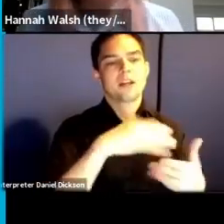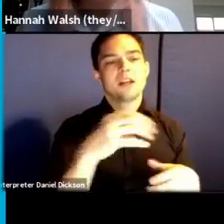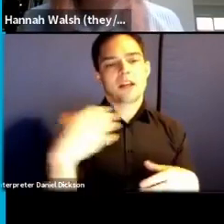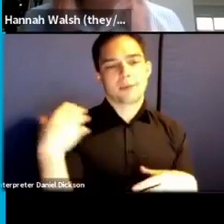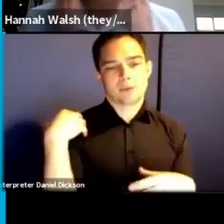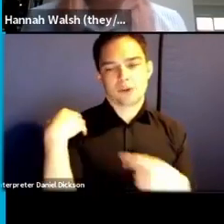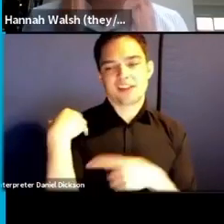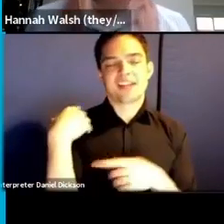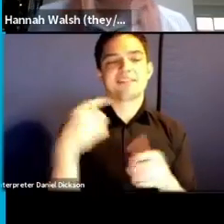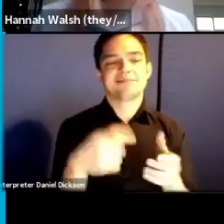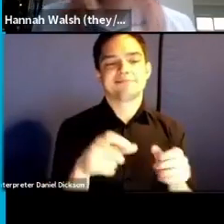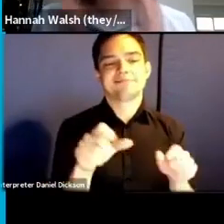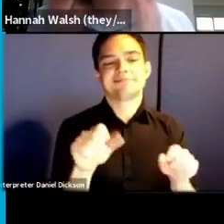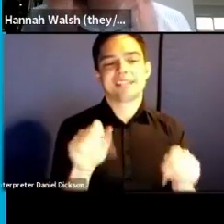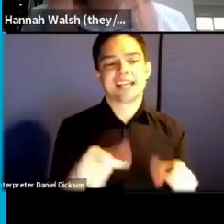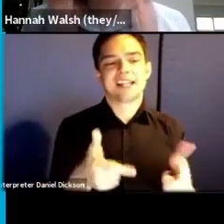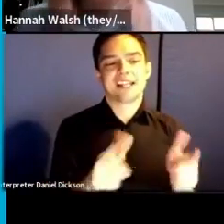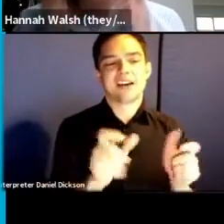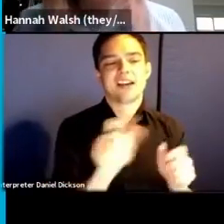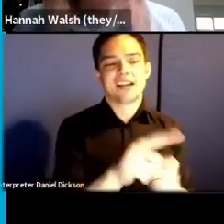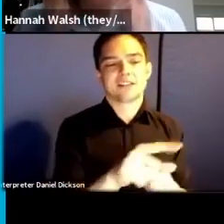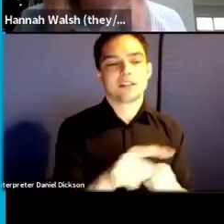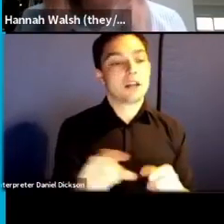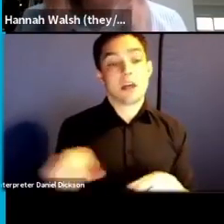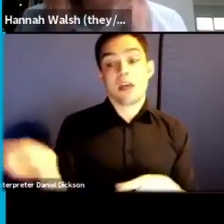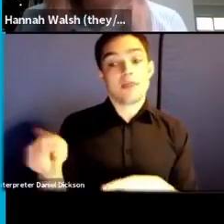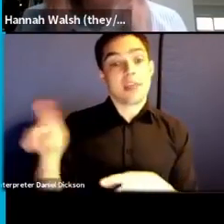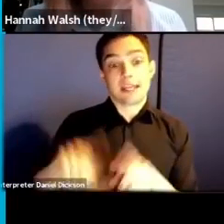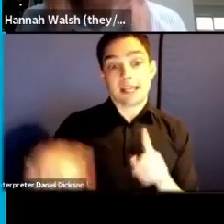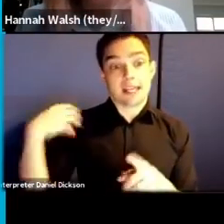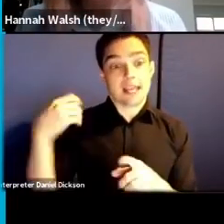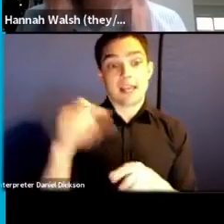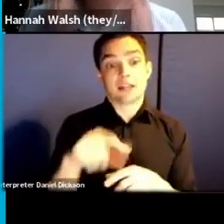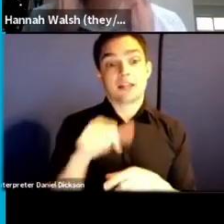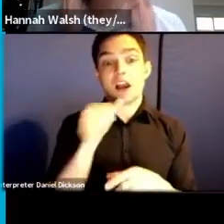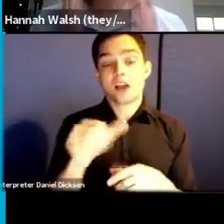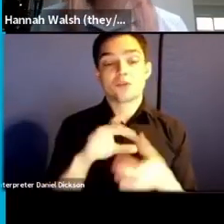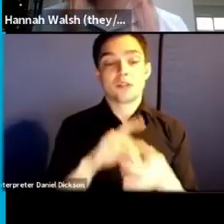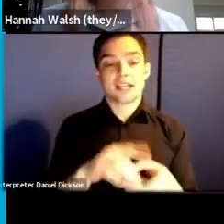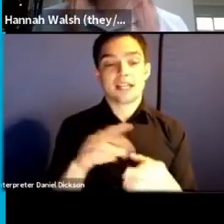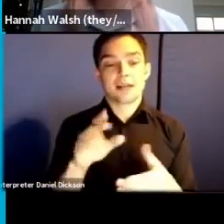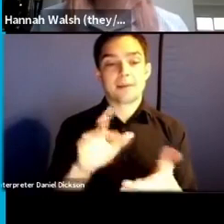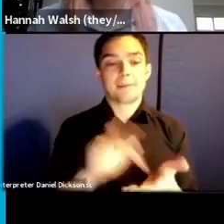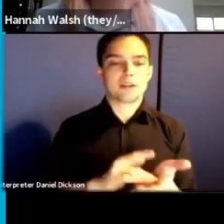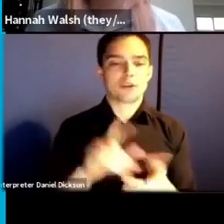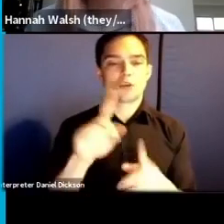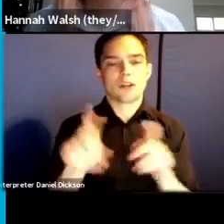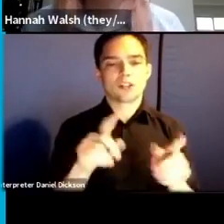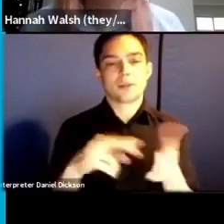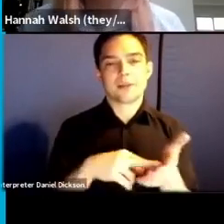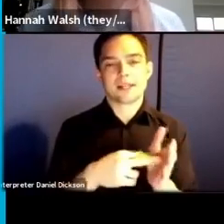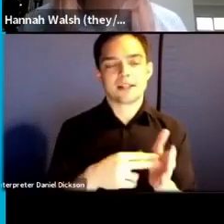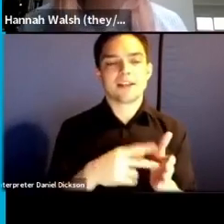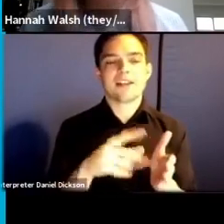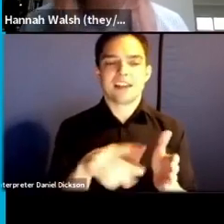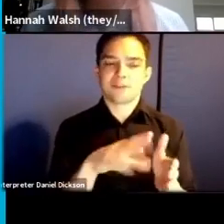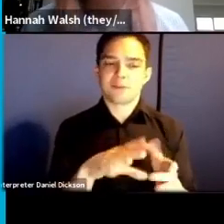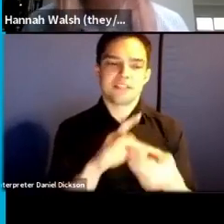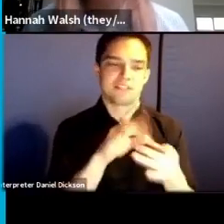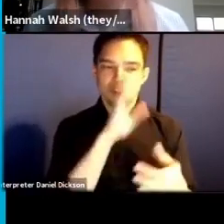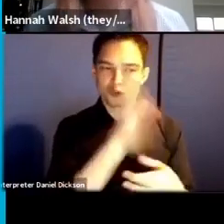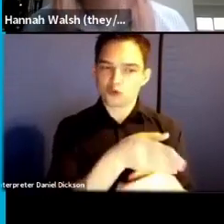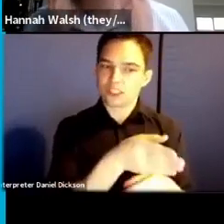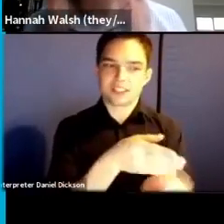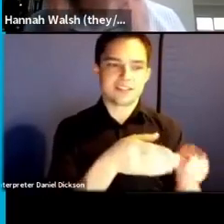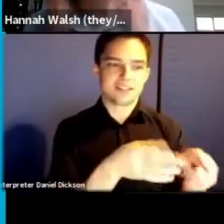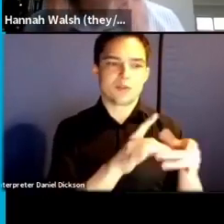these questions. They cannot ask employees unrelated medical questions. So the questions they can ask have to be strictly related to